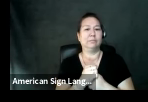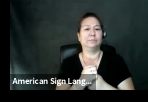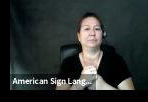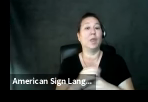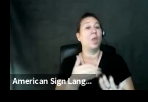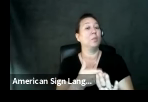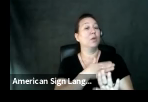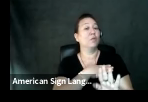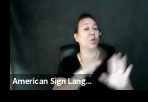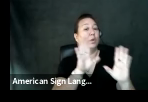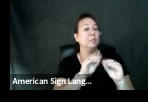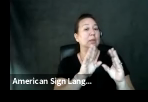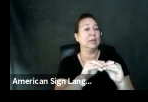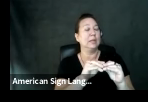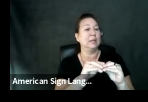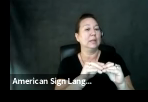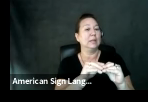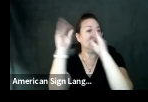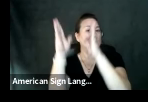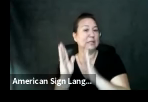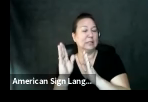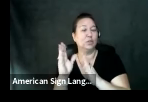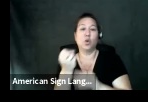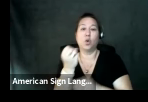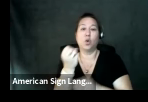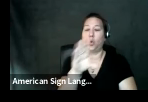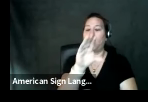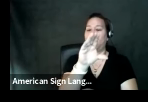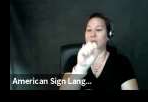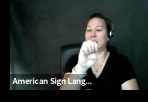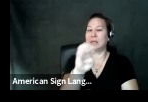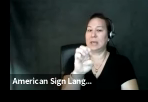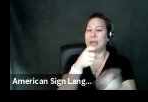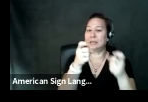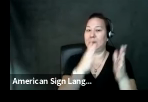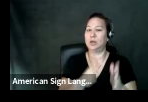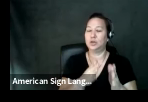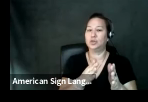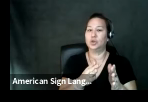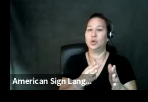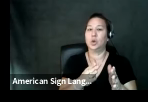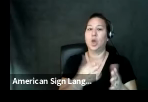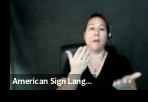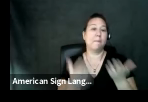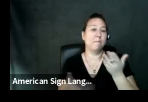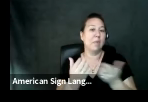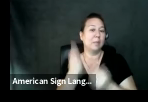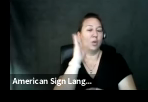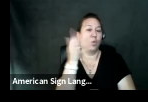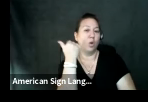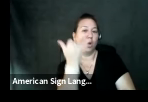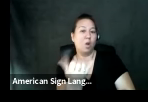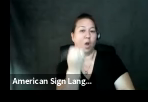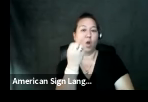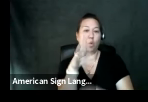is the teacher or the case manager who manages your child's case may call or email to get